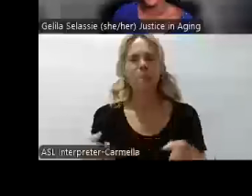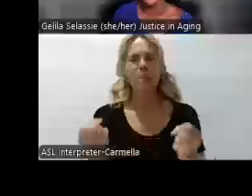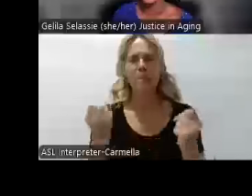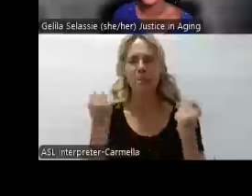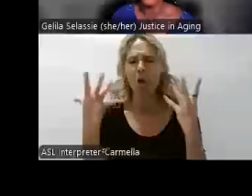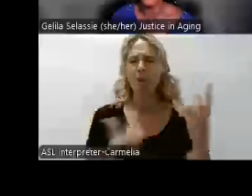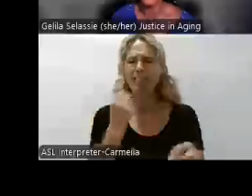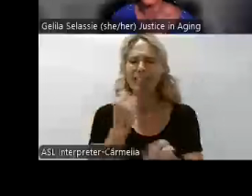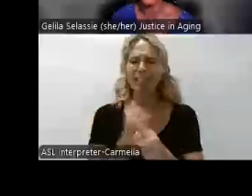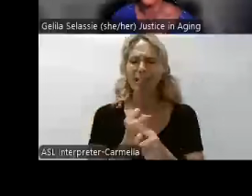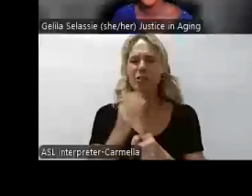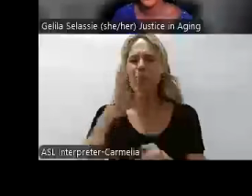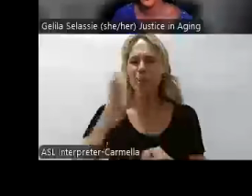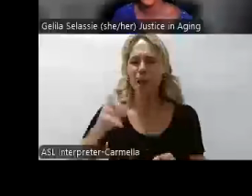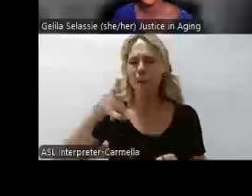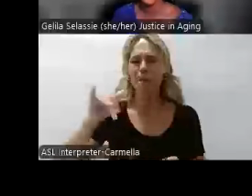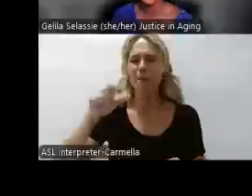multi-decade bipartisan effort to